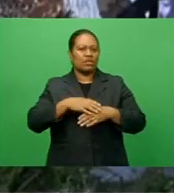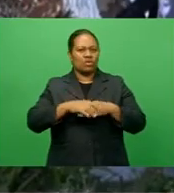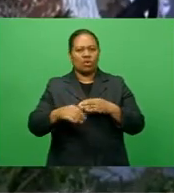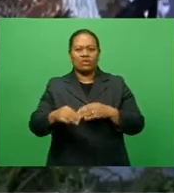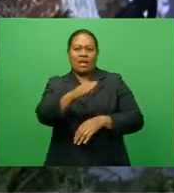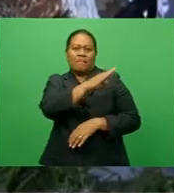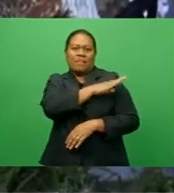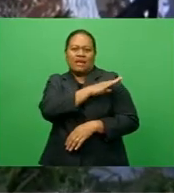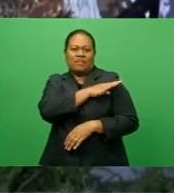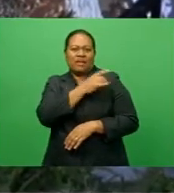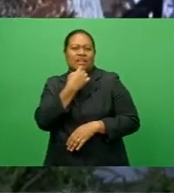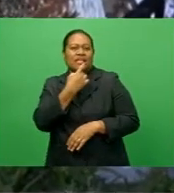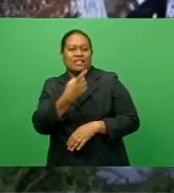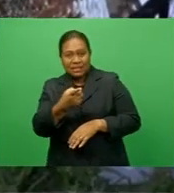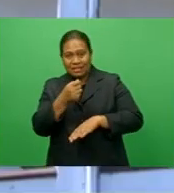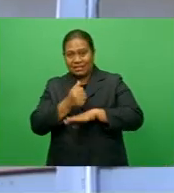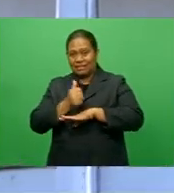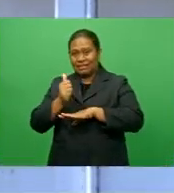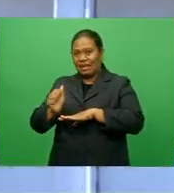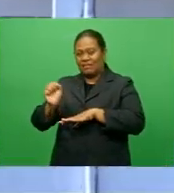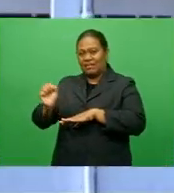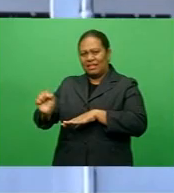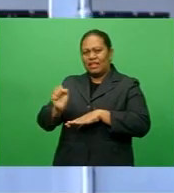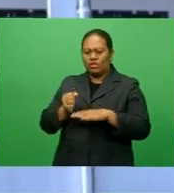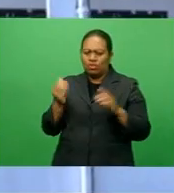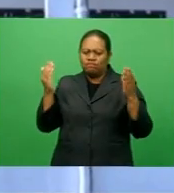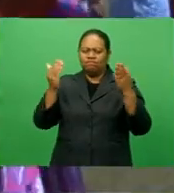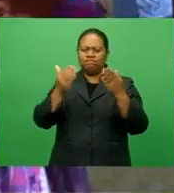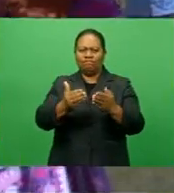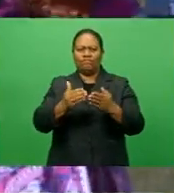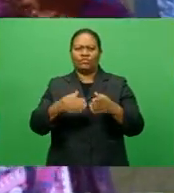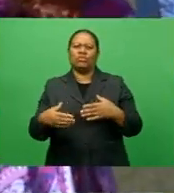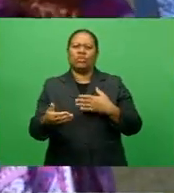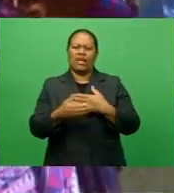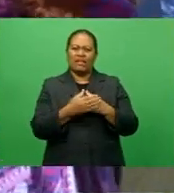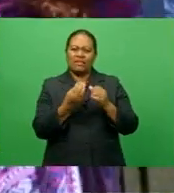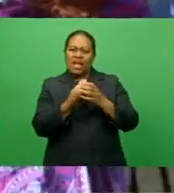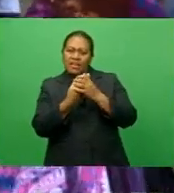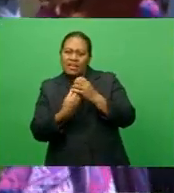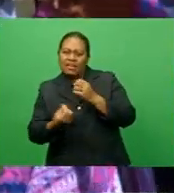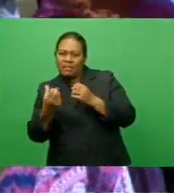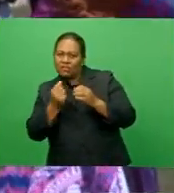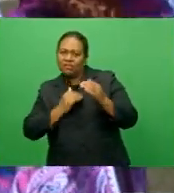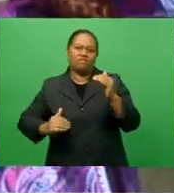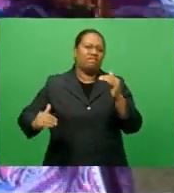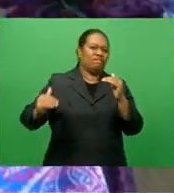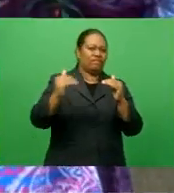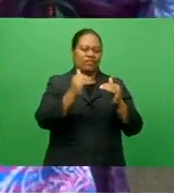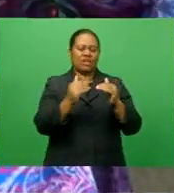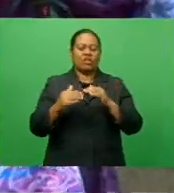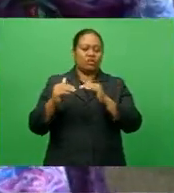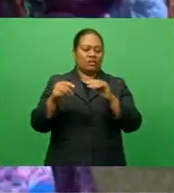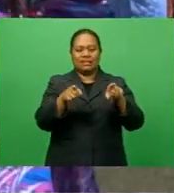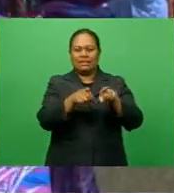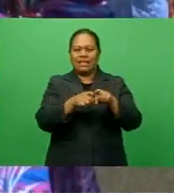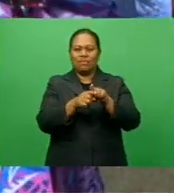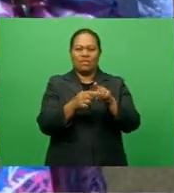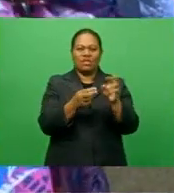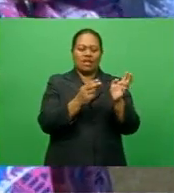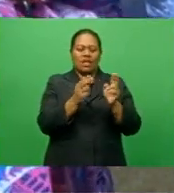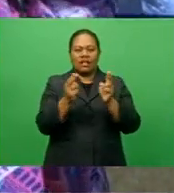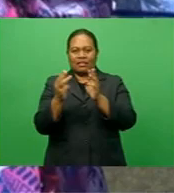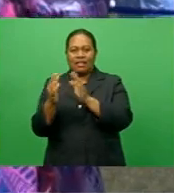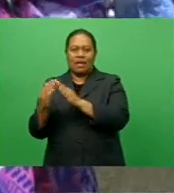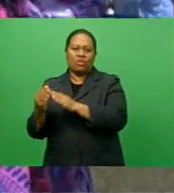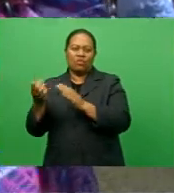Bainimarama says it is his government's aim and commitment to close the gap in the standard of living between the urban and rural areas of Fiji.